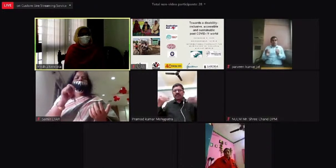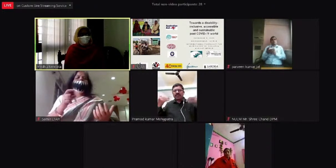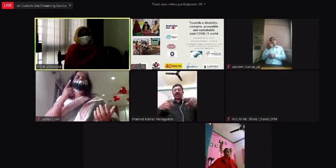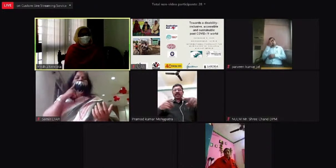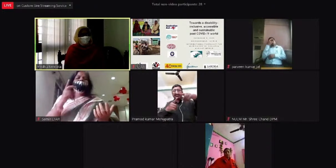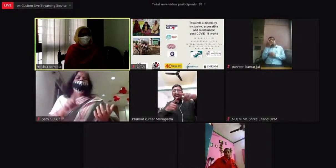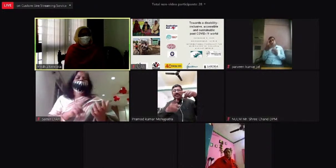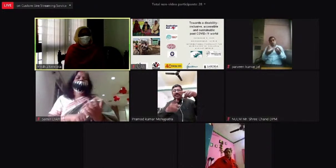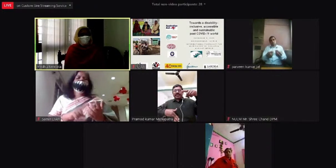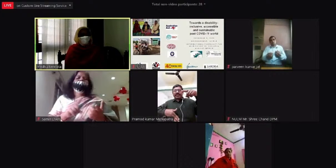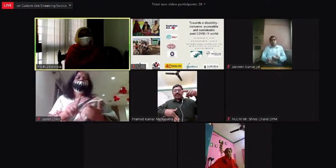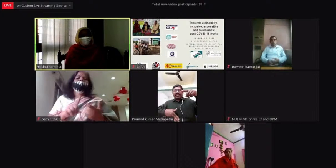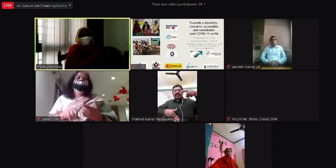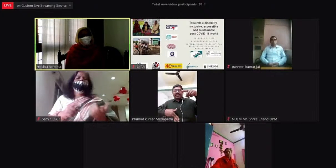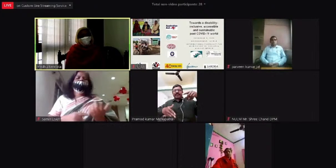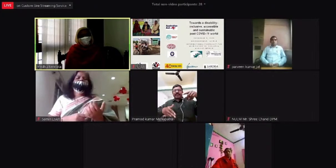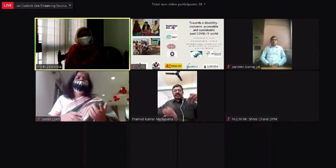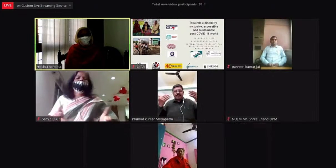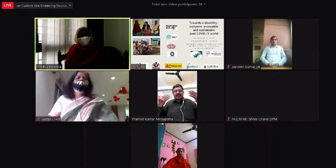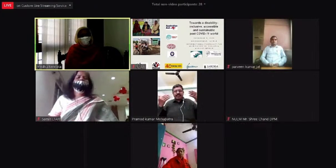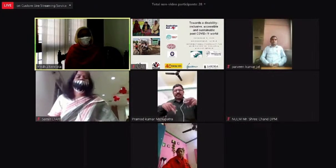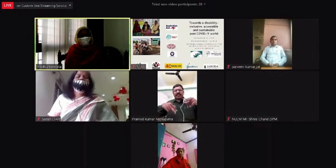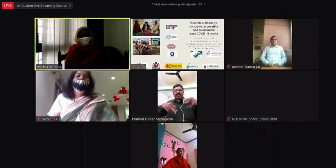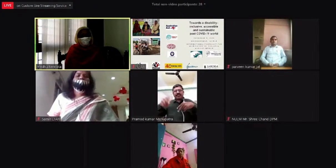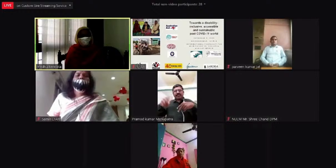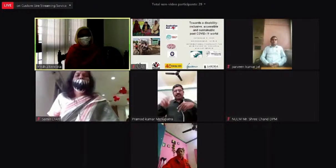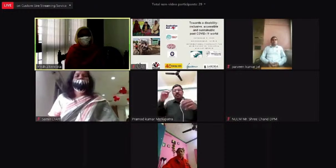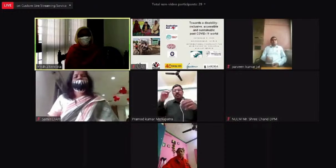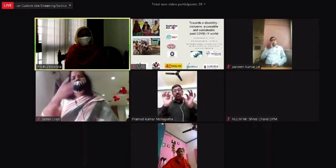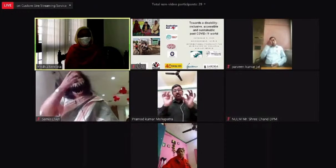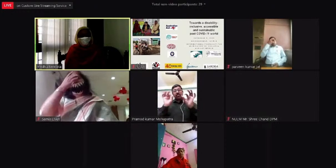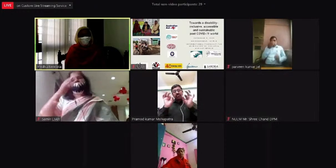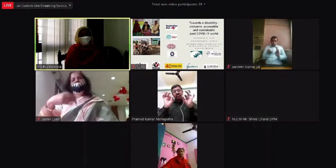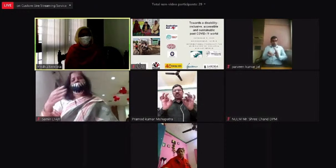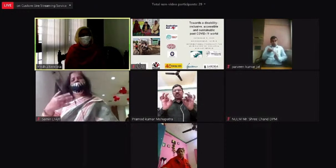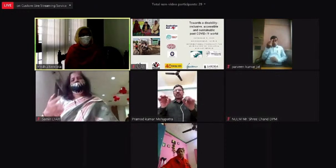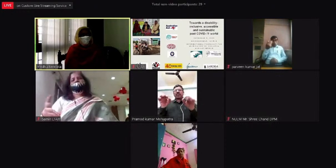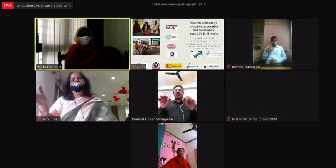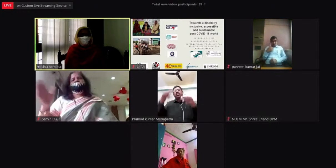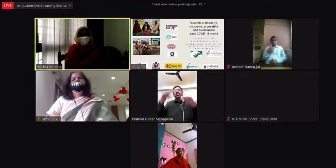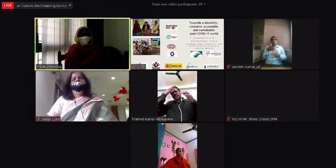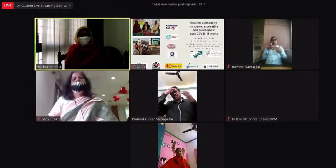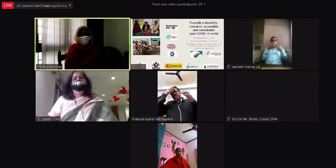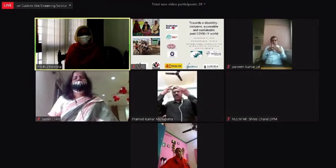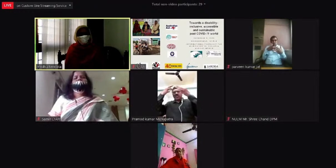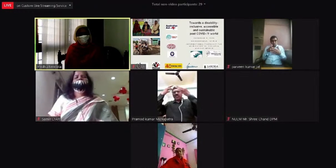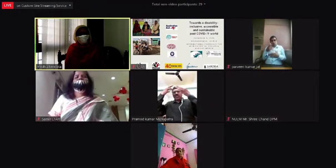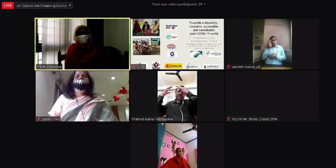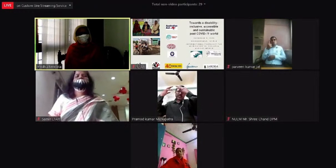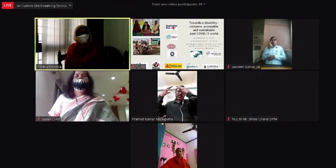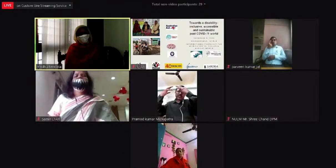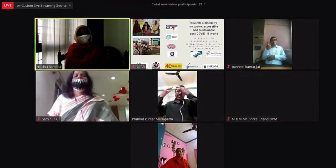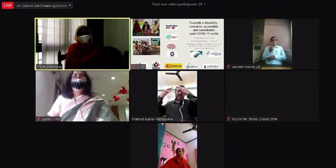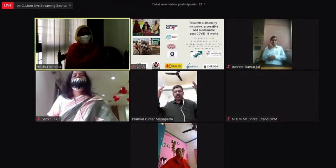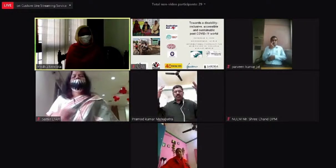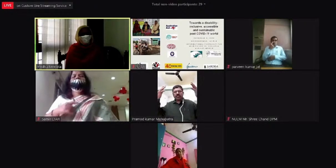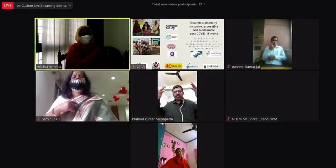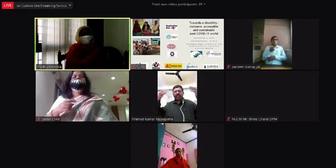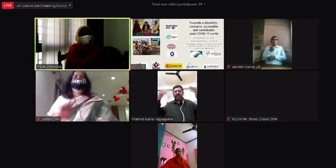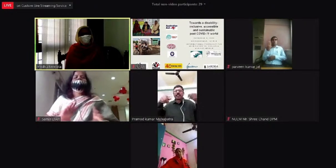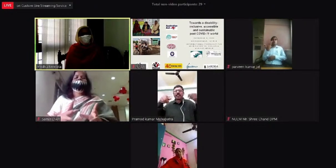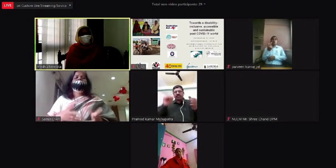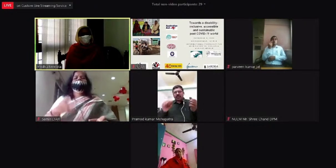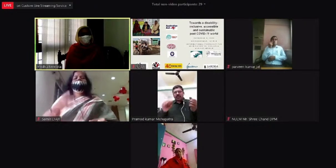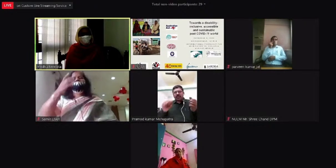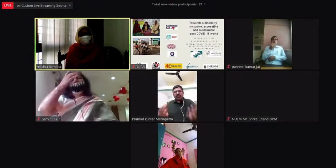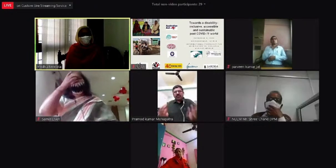can have access to clean toilet, it'll be very easy and helpful for him. Otherwise, considering I'm a widow,